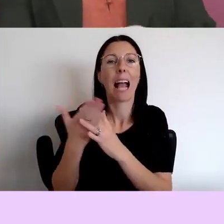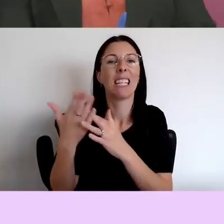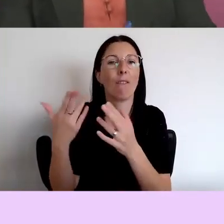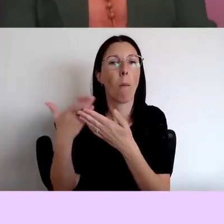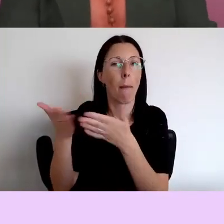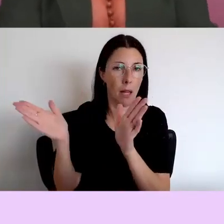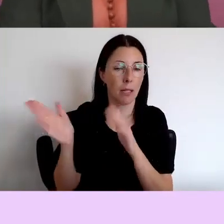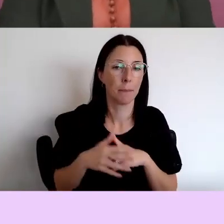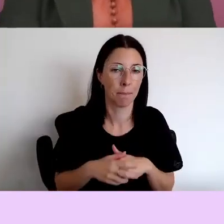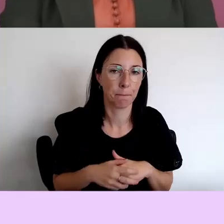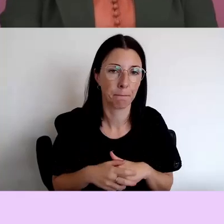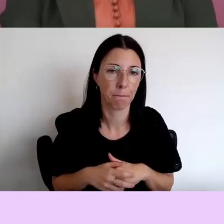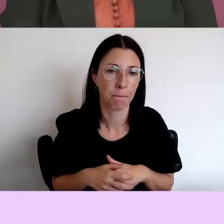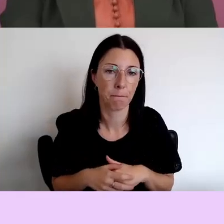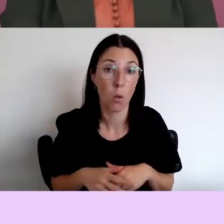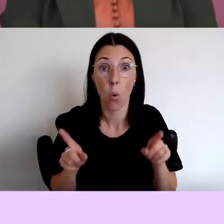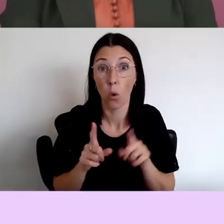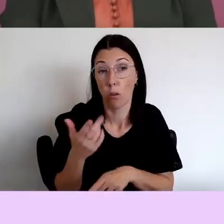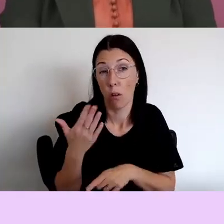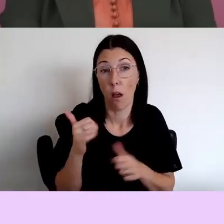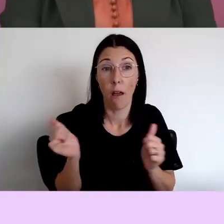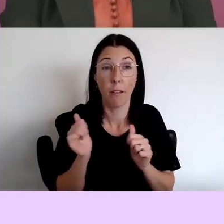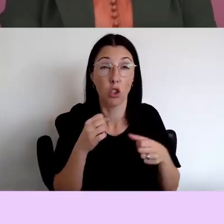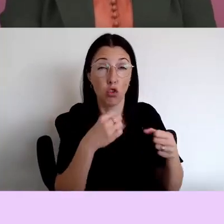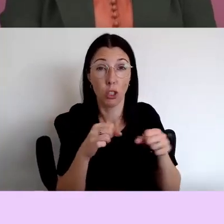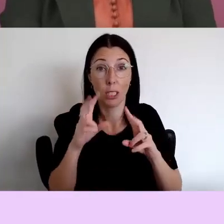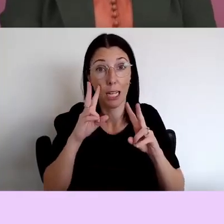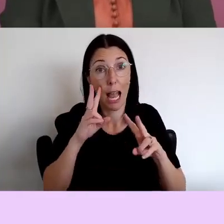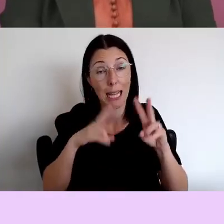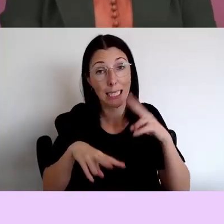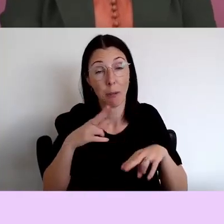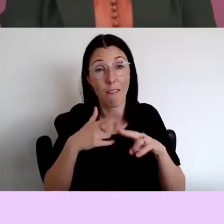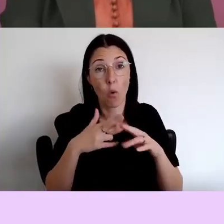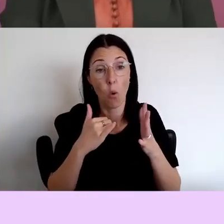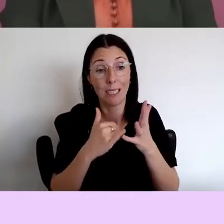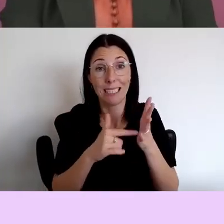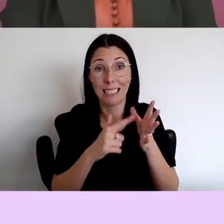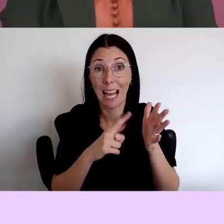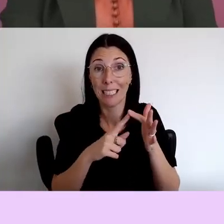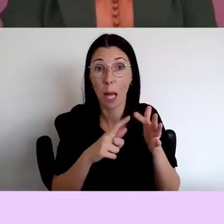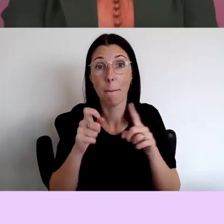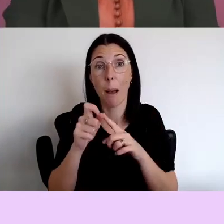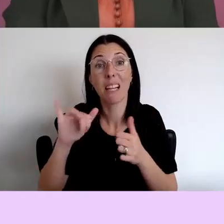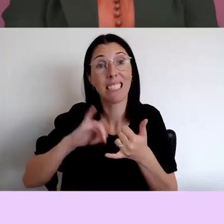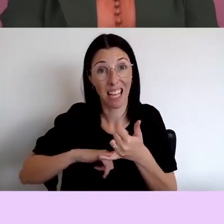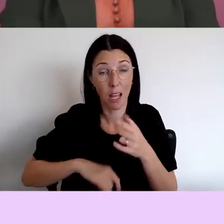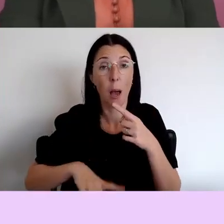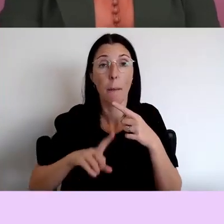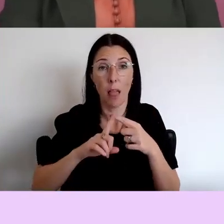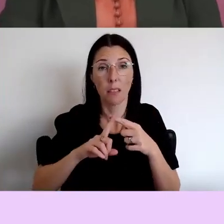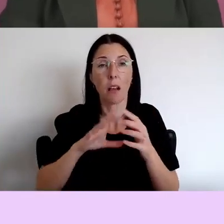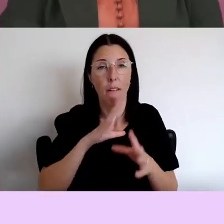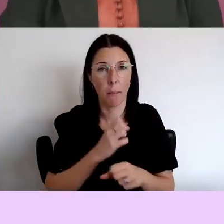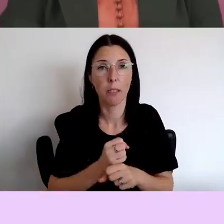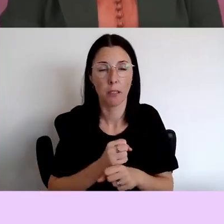just completed a strategic assessment of the state public sector and local government. Again, the work was designed